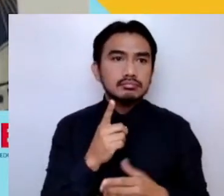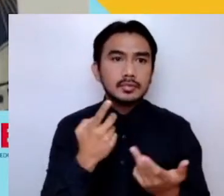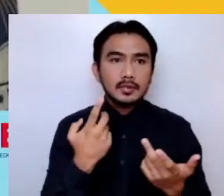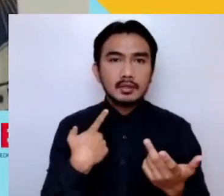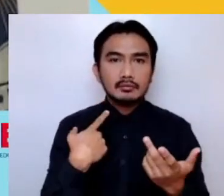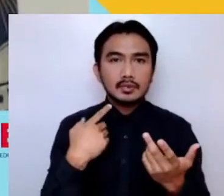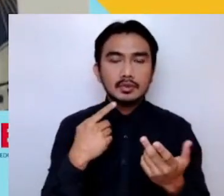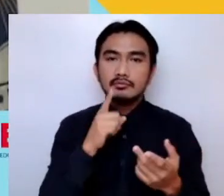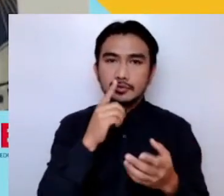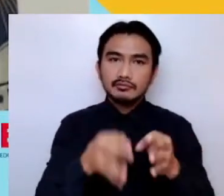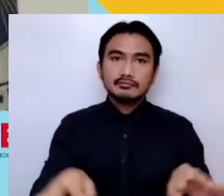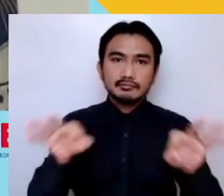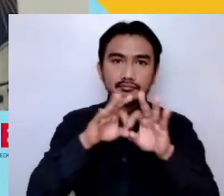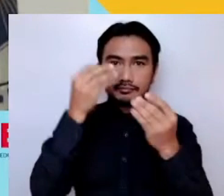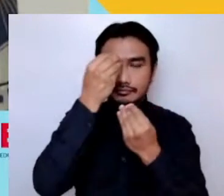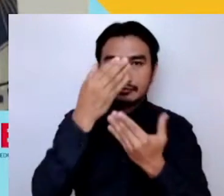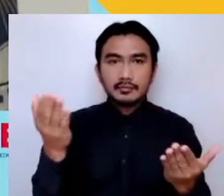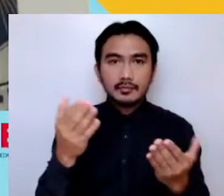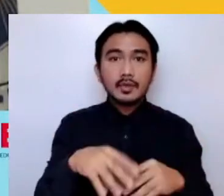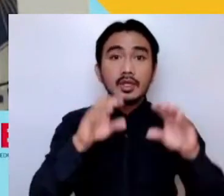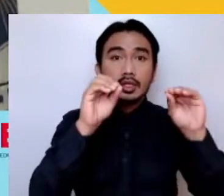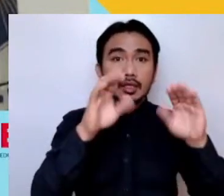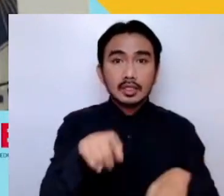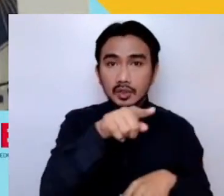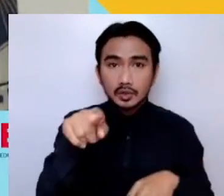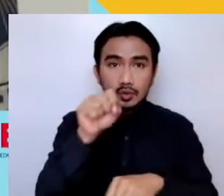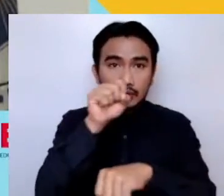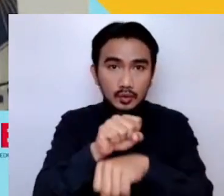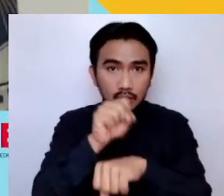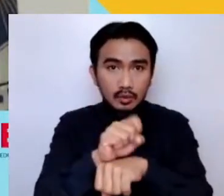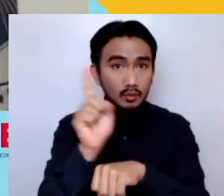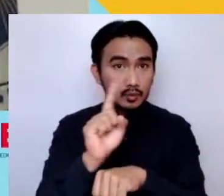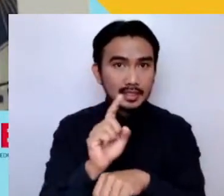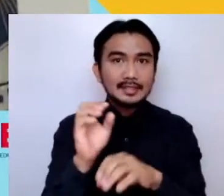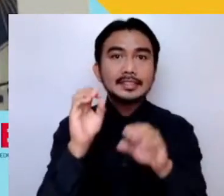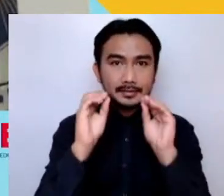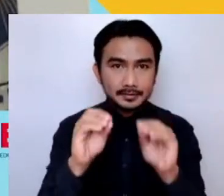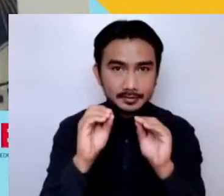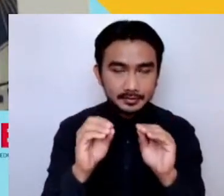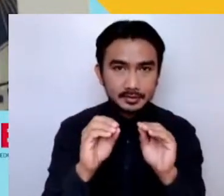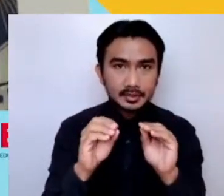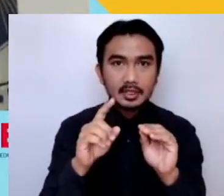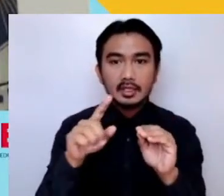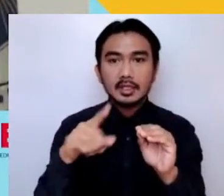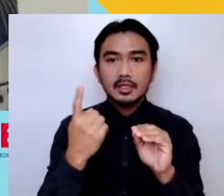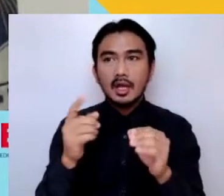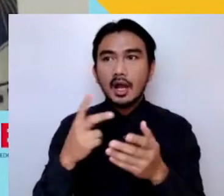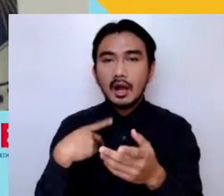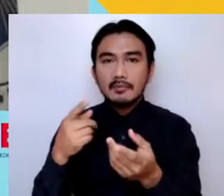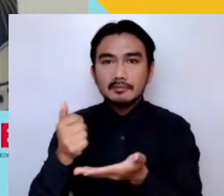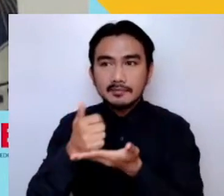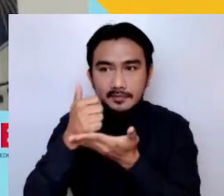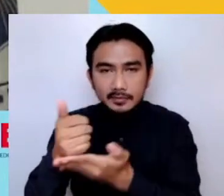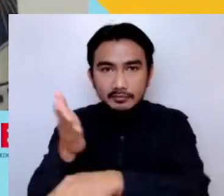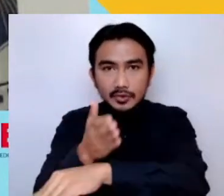As teachers, your only job is to teach and to mold the minds of our future generations. So